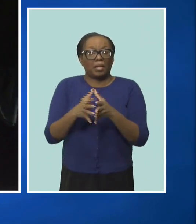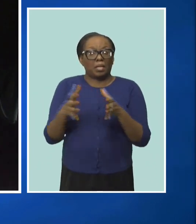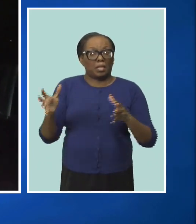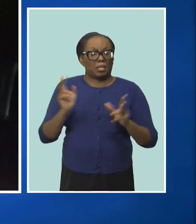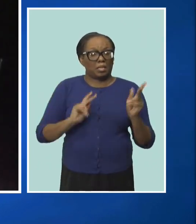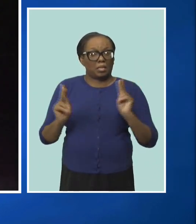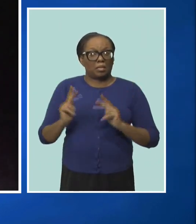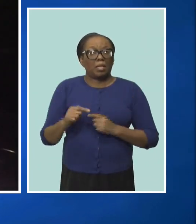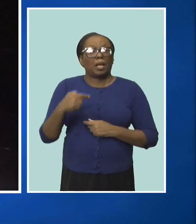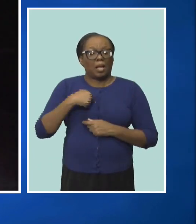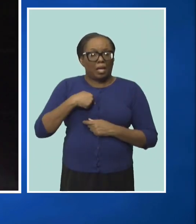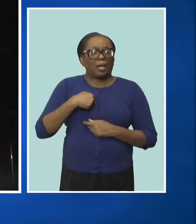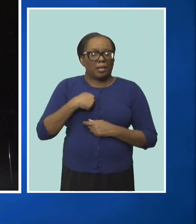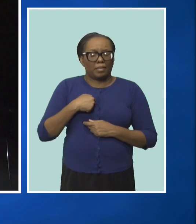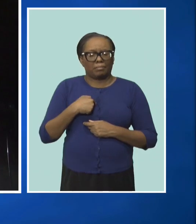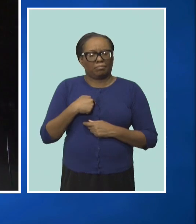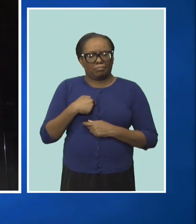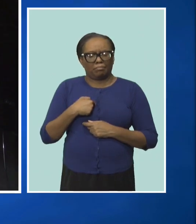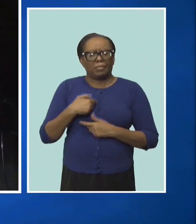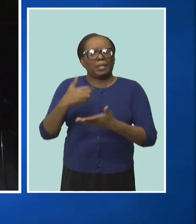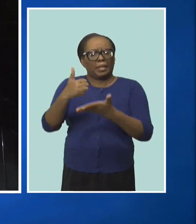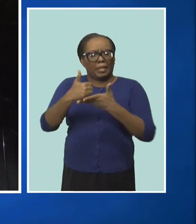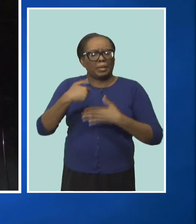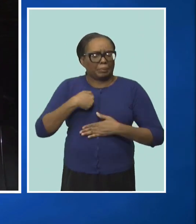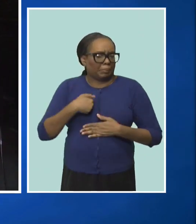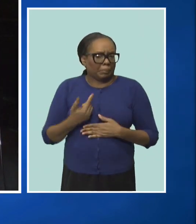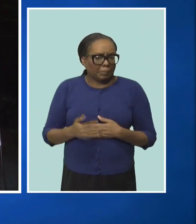I could testify that I was one that he had helped.